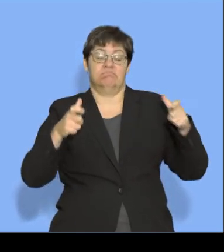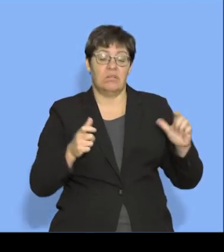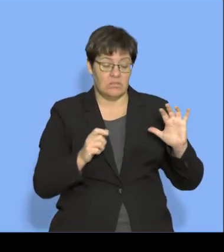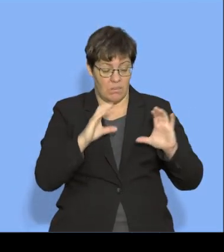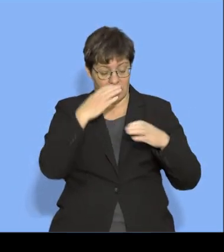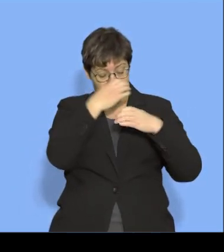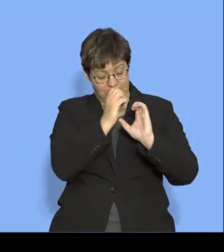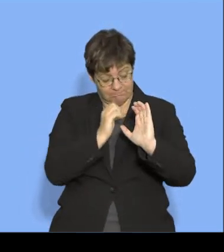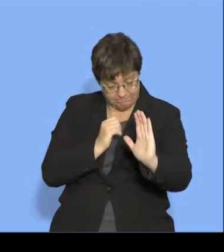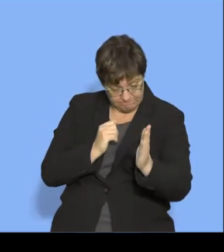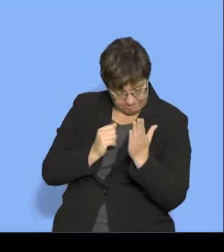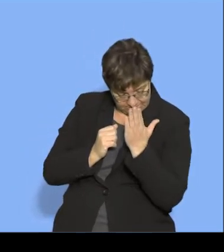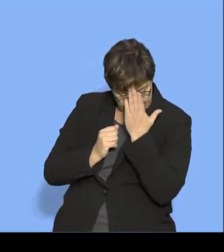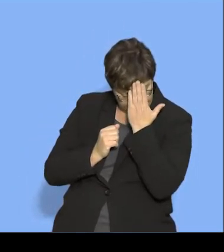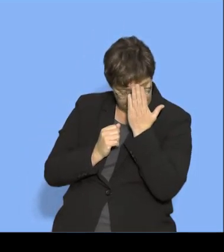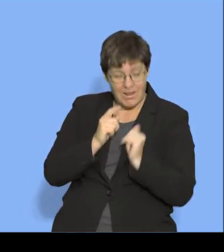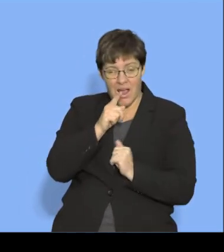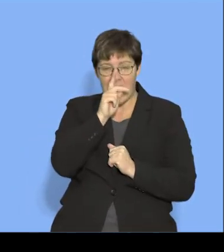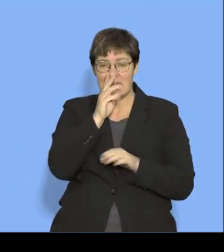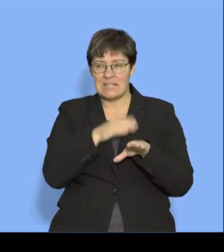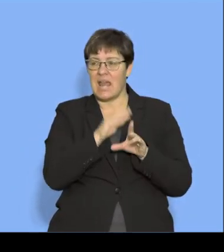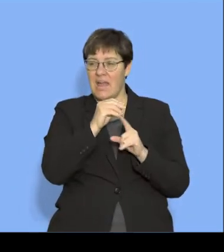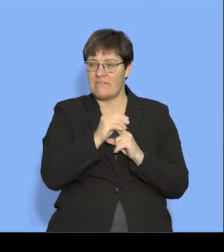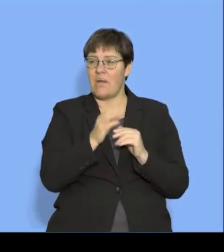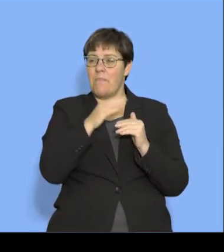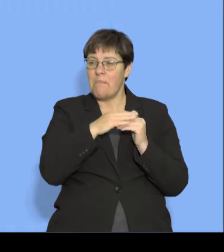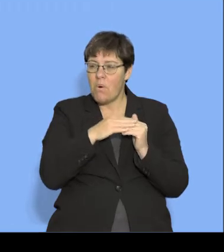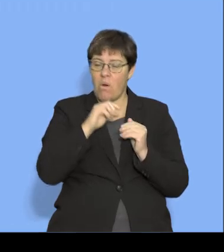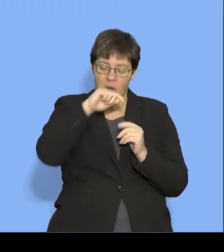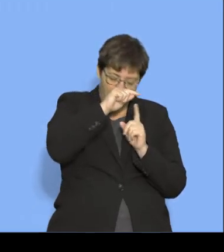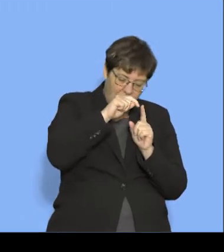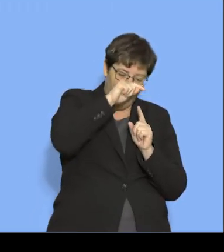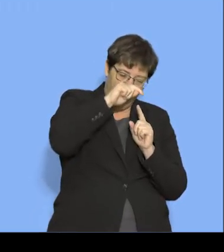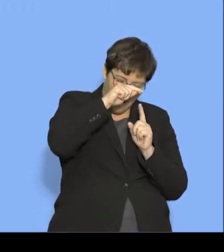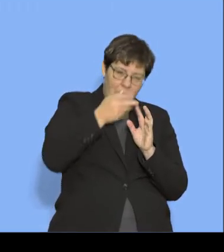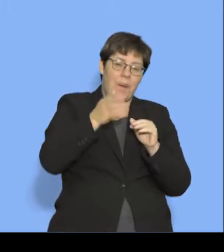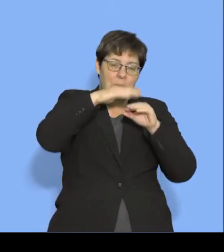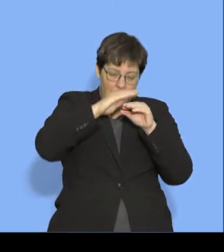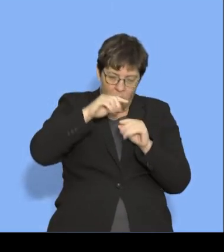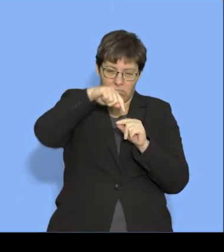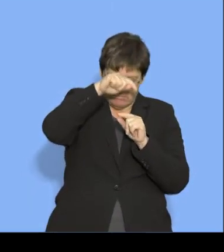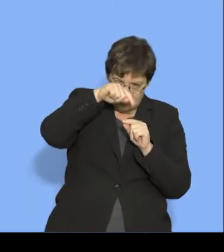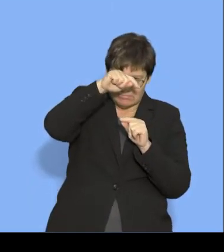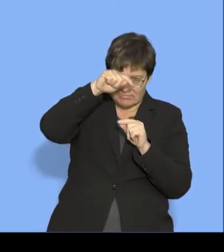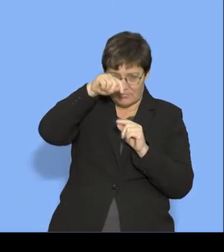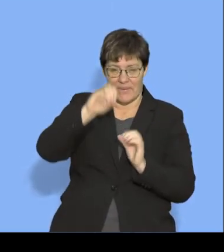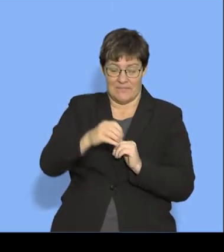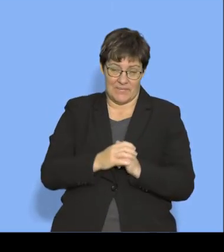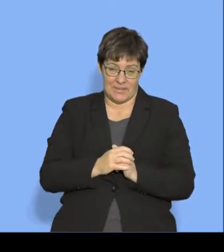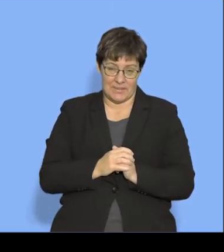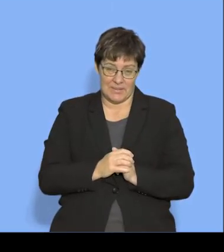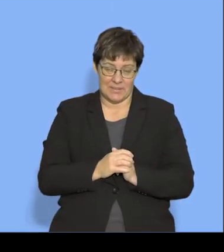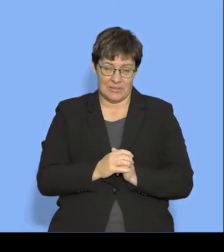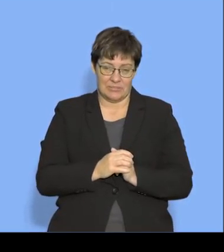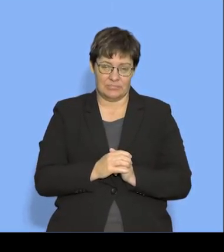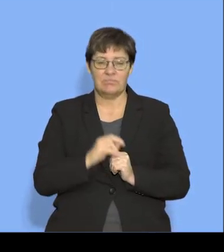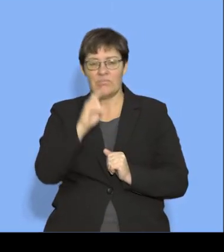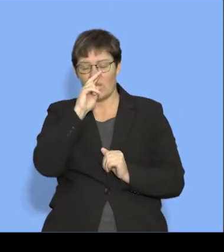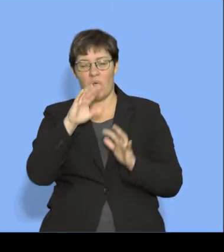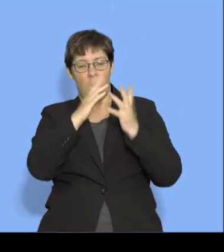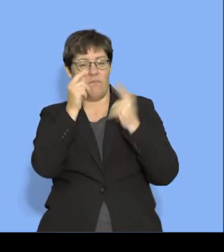onto these guys, we'll find that onto these, there are even smaller folds called microvilli. So let's look at that as